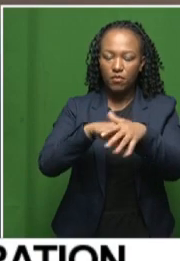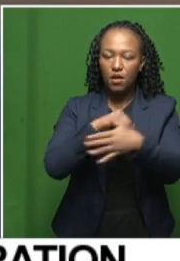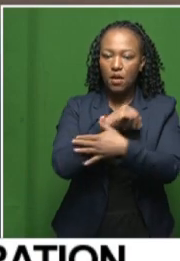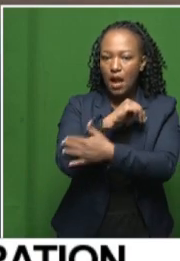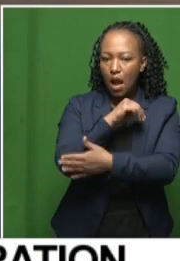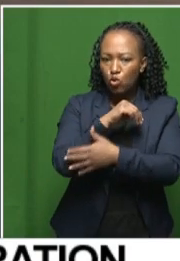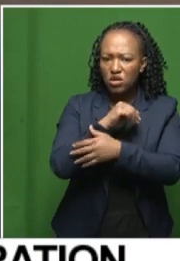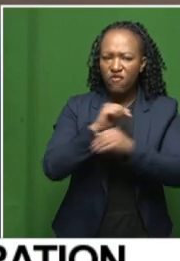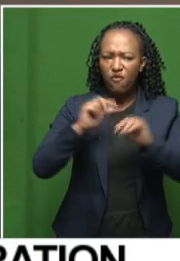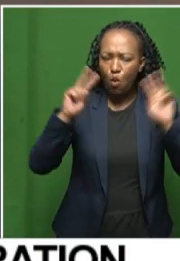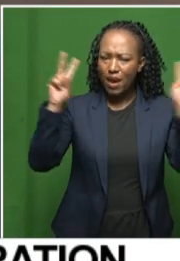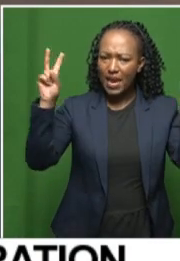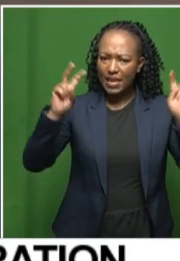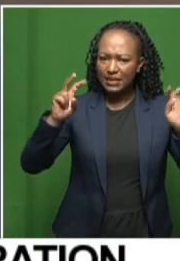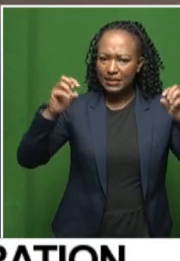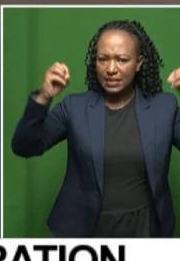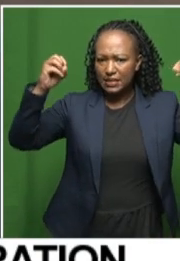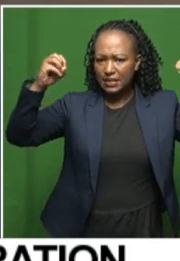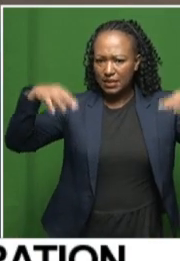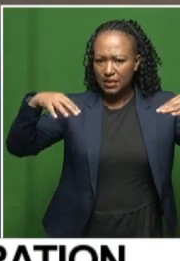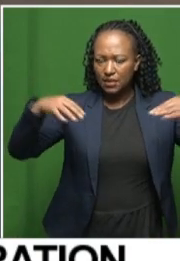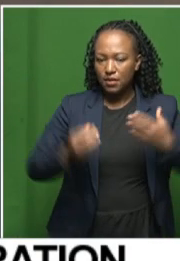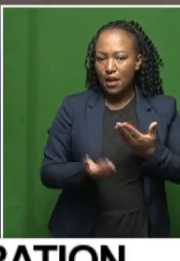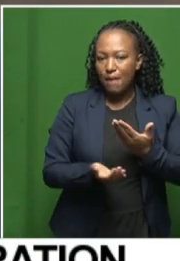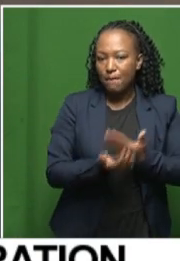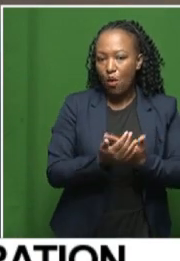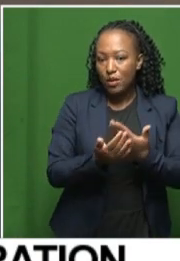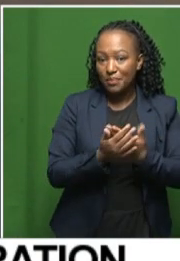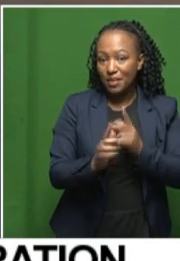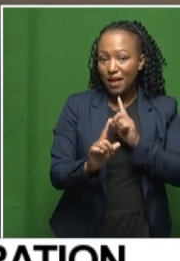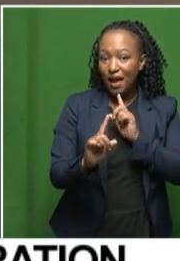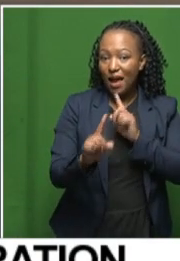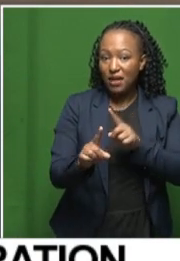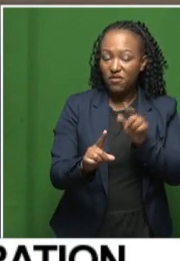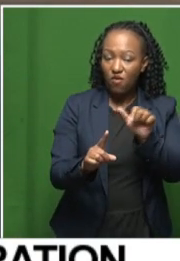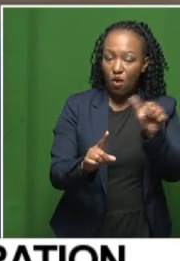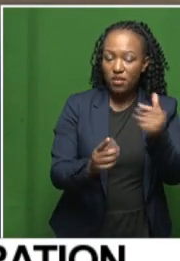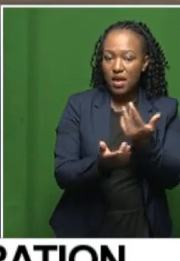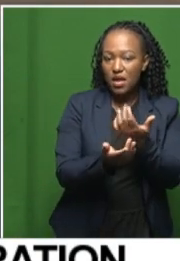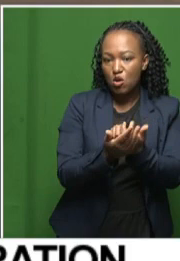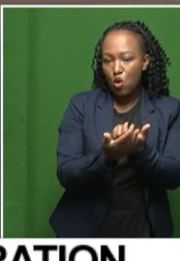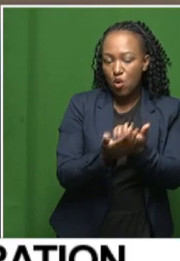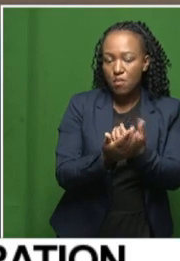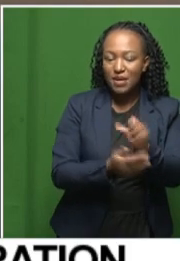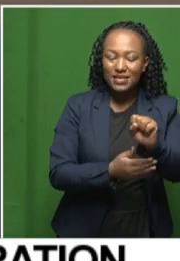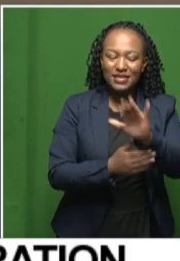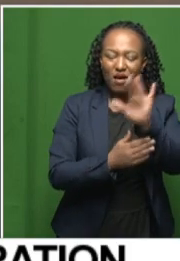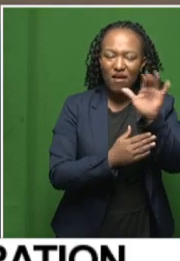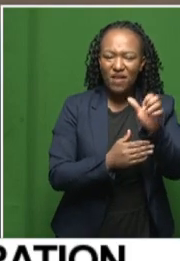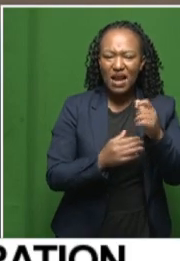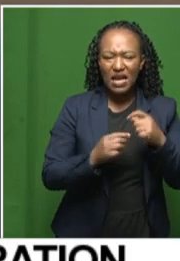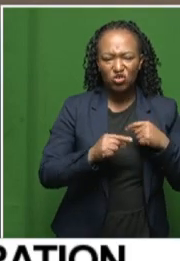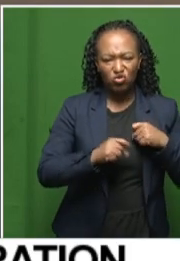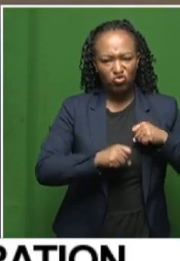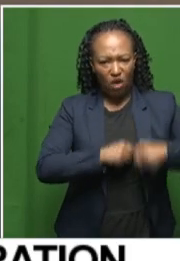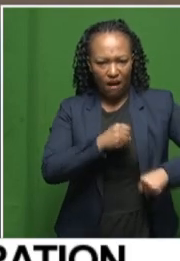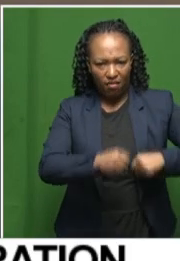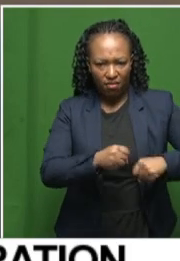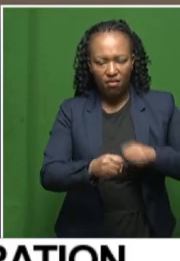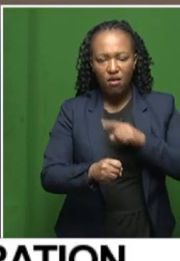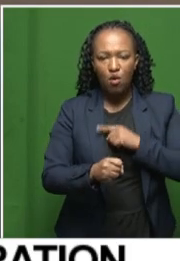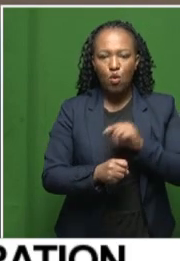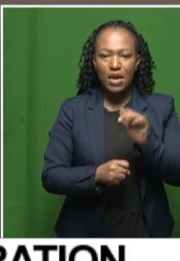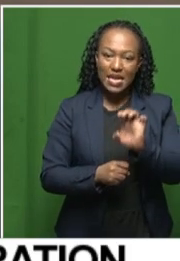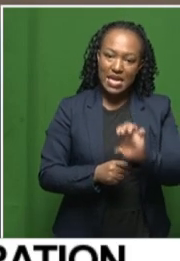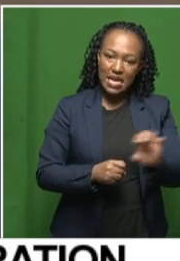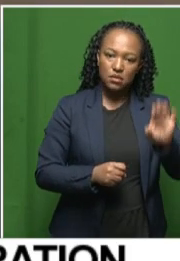power supply challenges a possible answer for other struggling economies like South Africa? Now, the East African country is